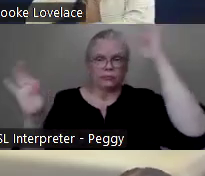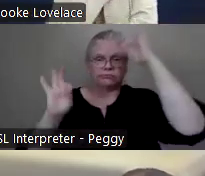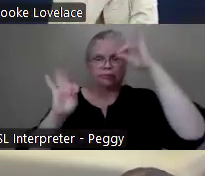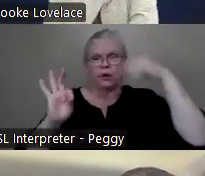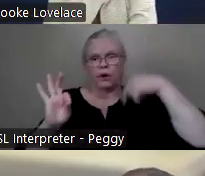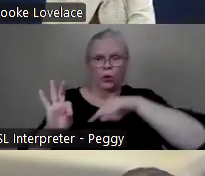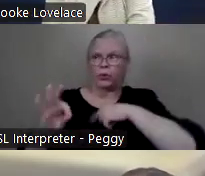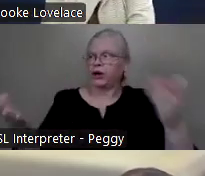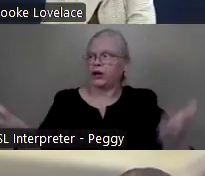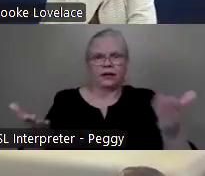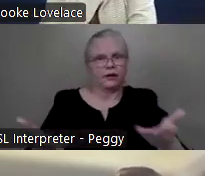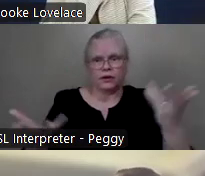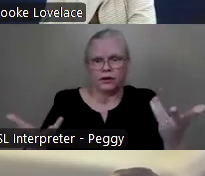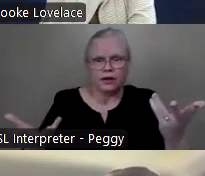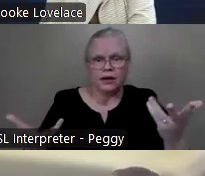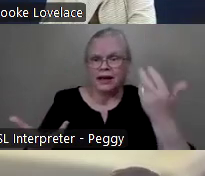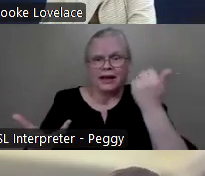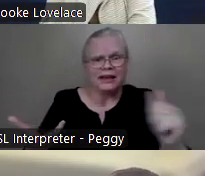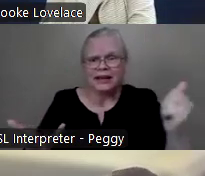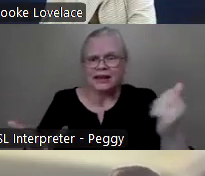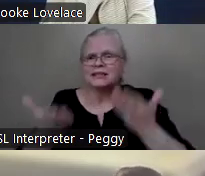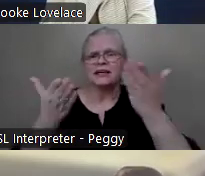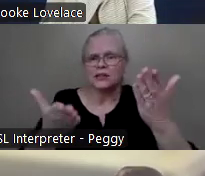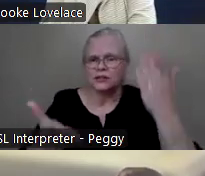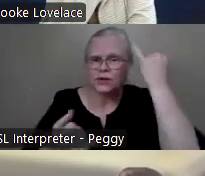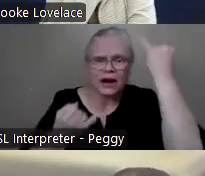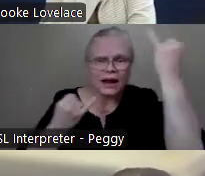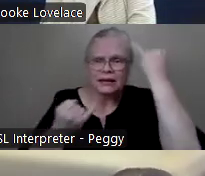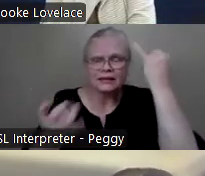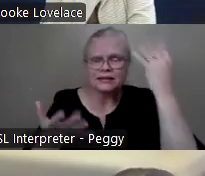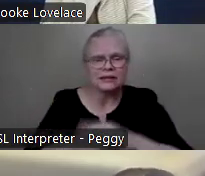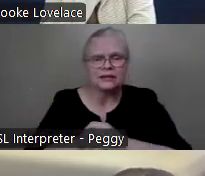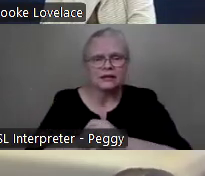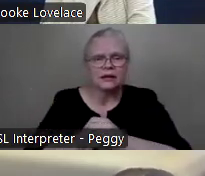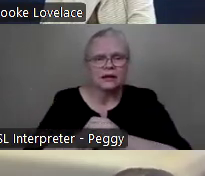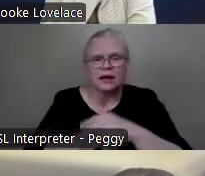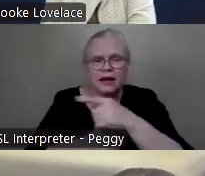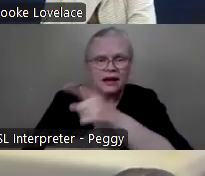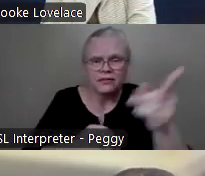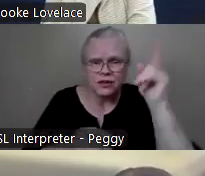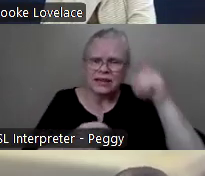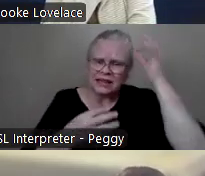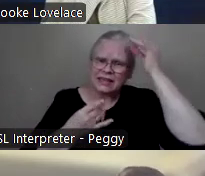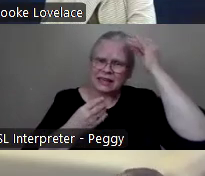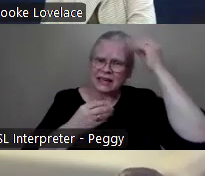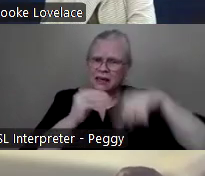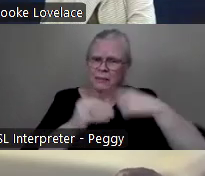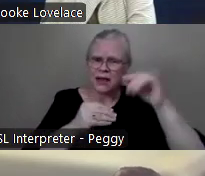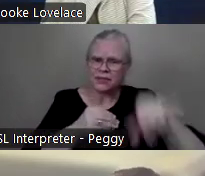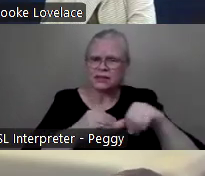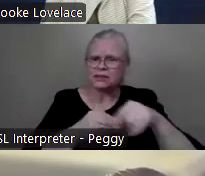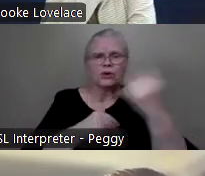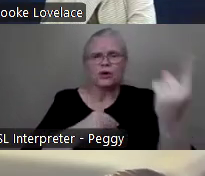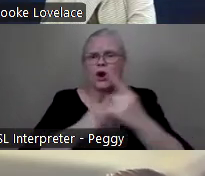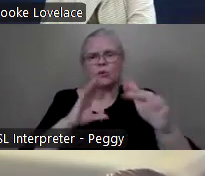suggestions for us on that, we greatly appreciate hearing them. And if you don't, if you need to think on some of these too, you can always